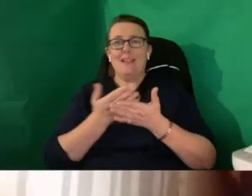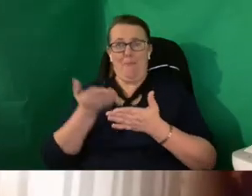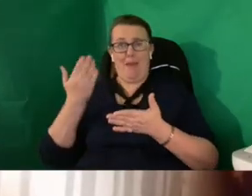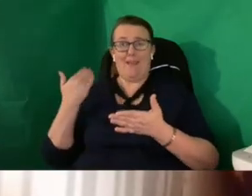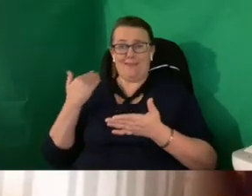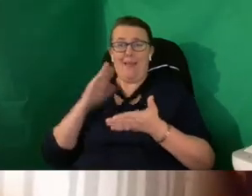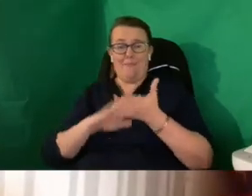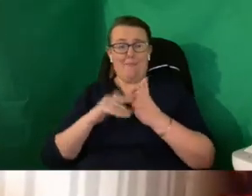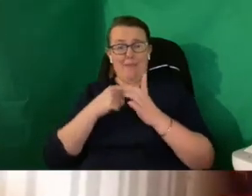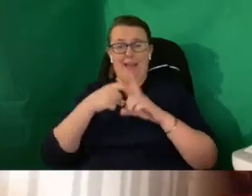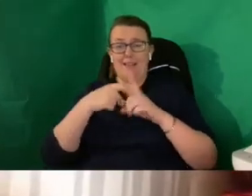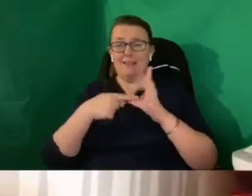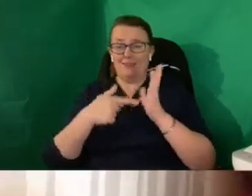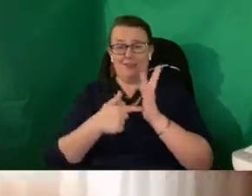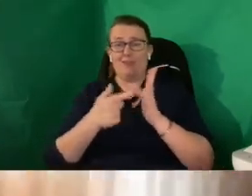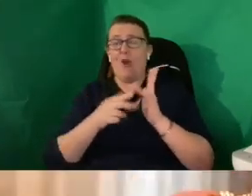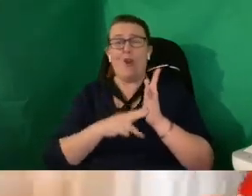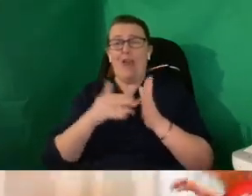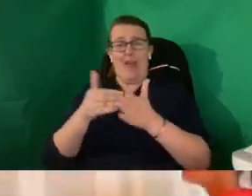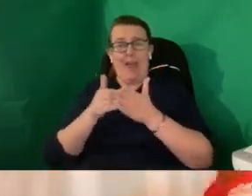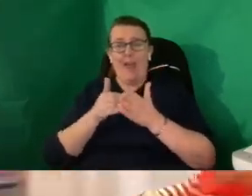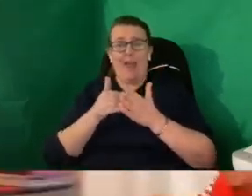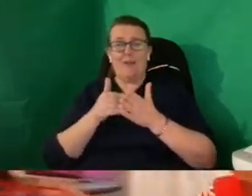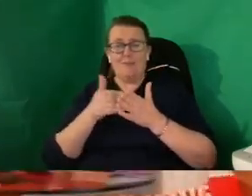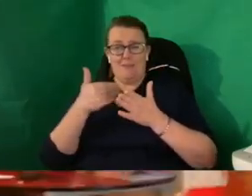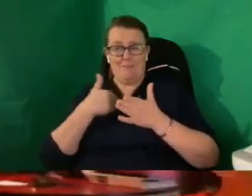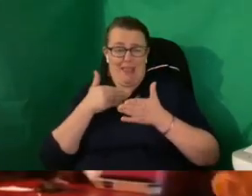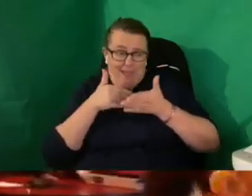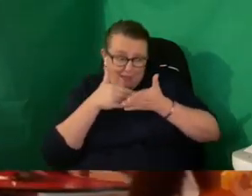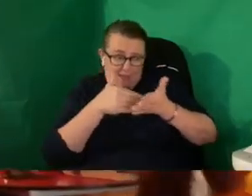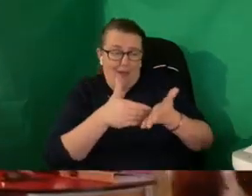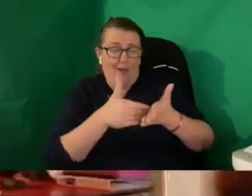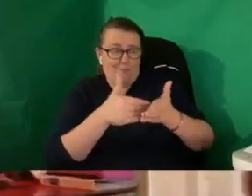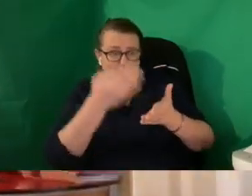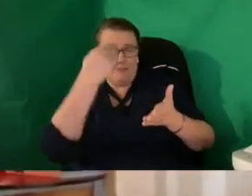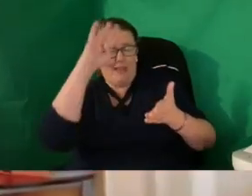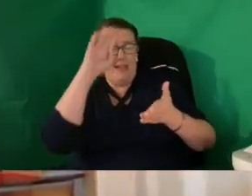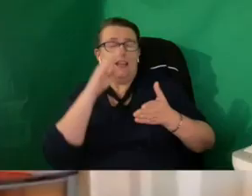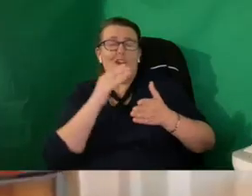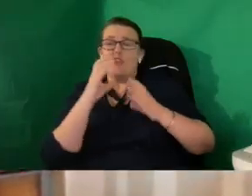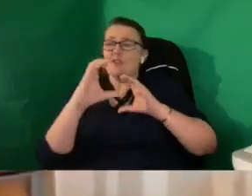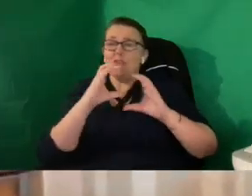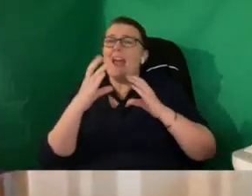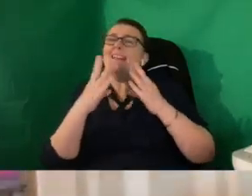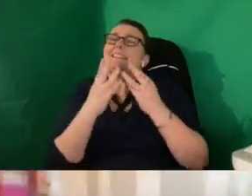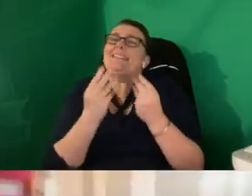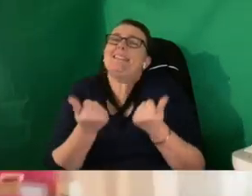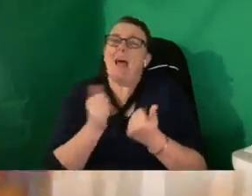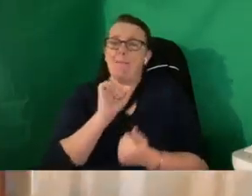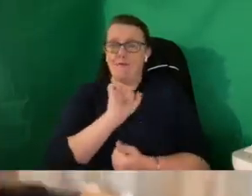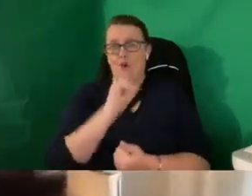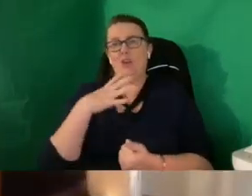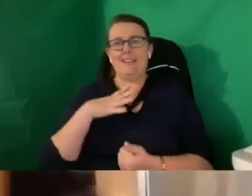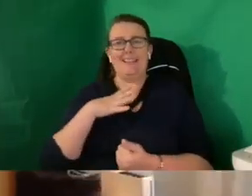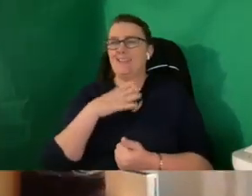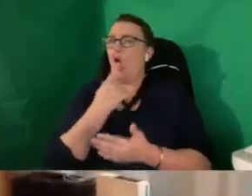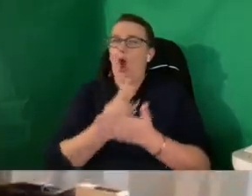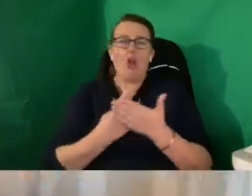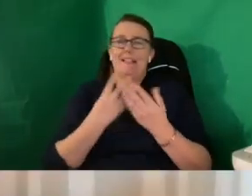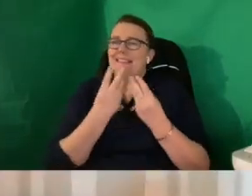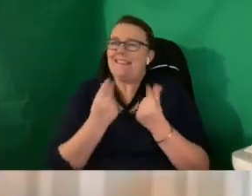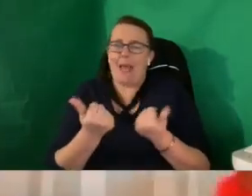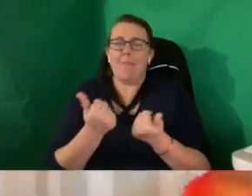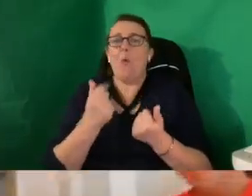us help Betty be able to communicate some of her needs. And I say some because